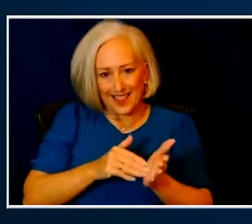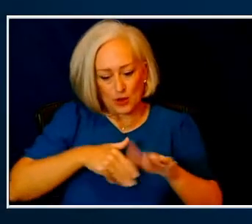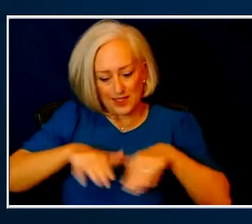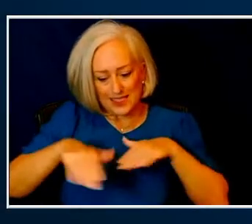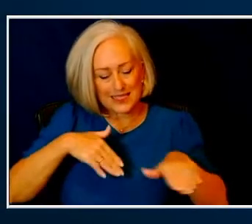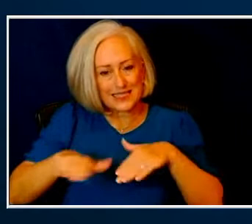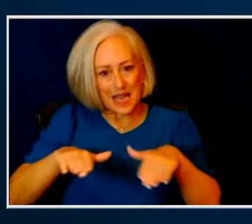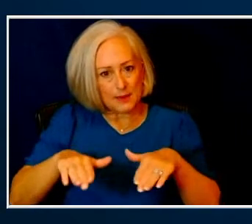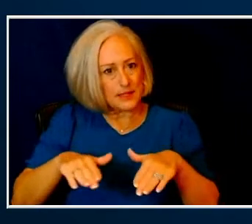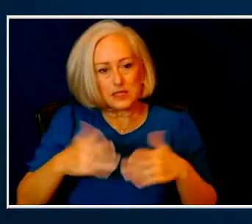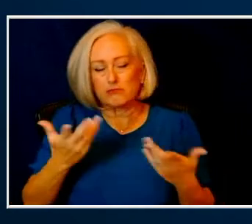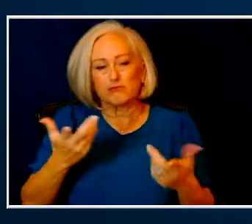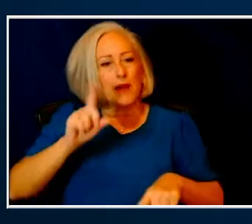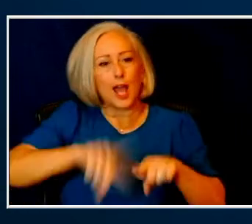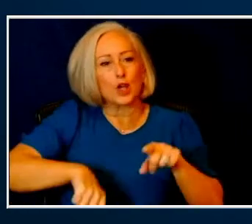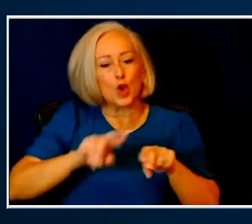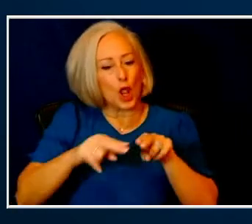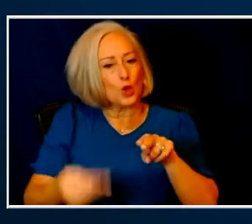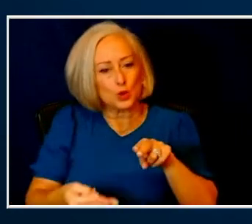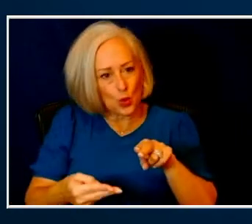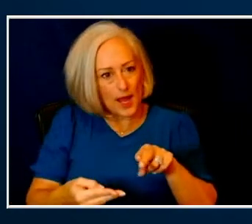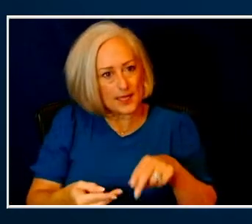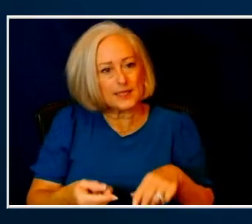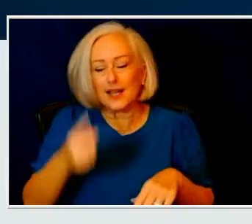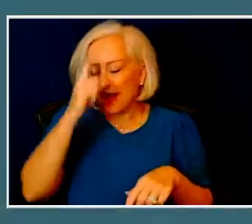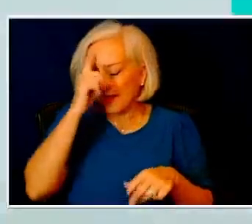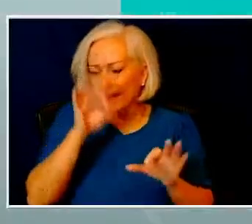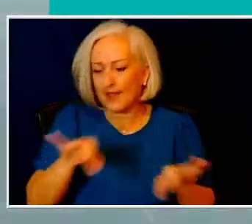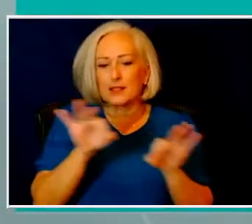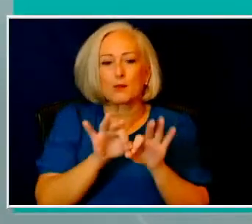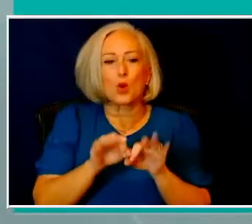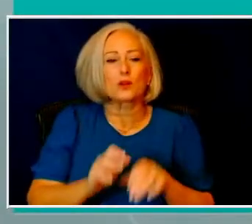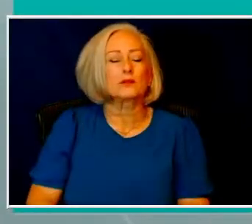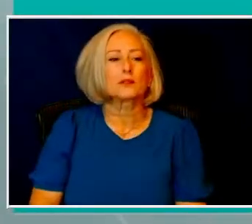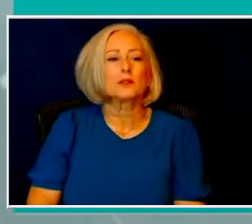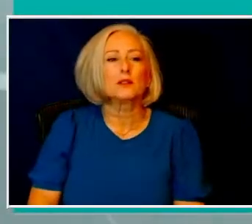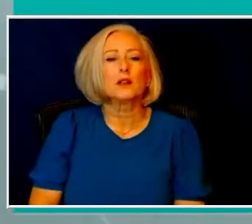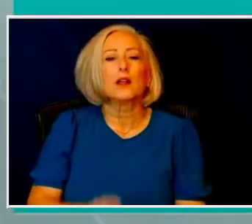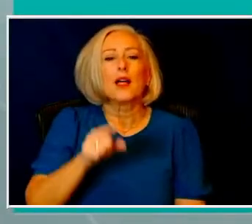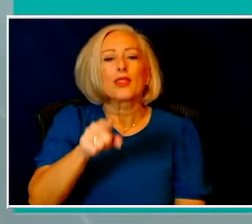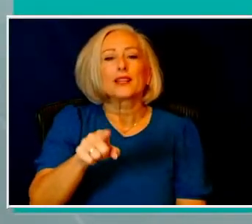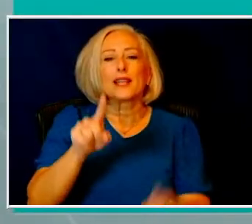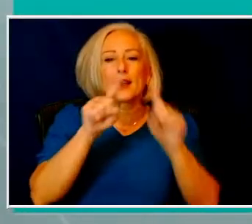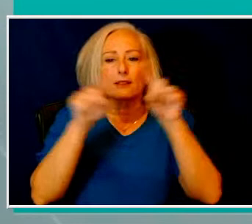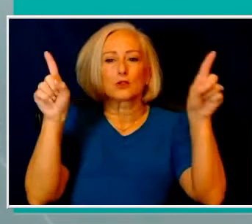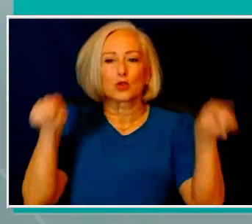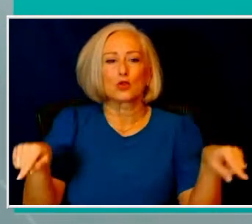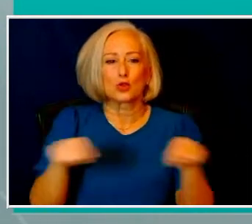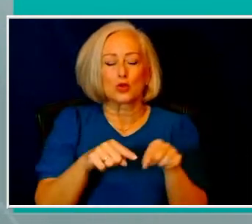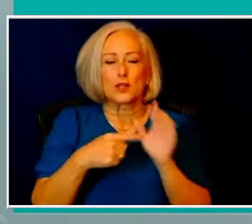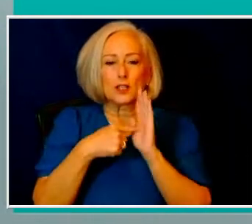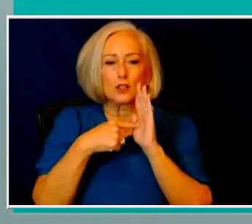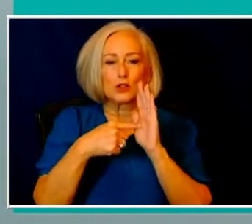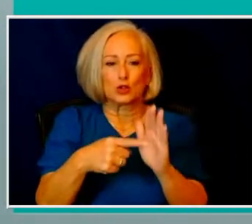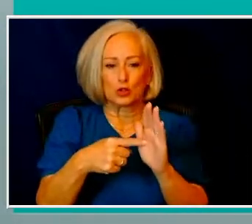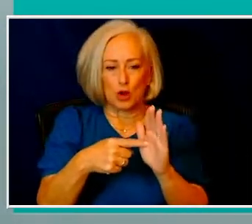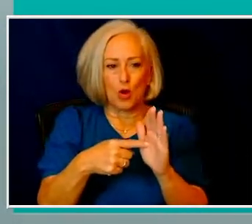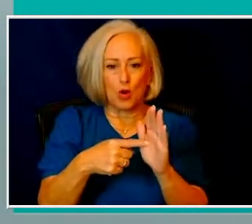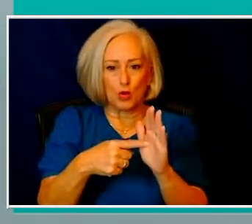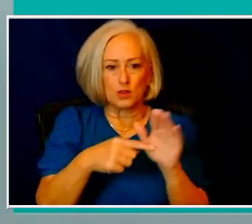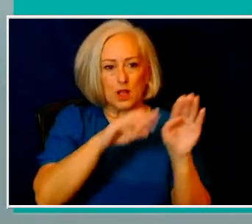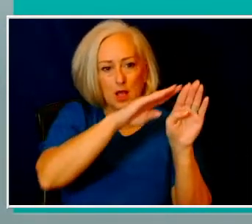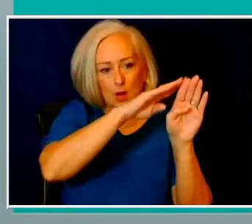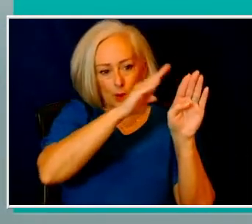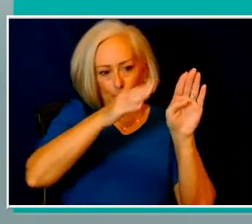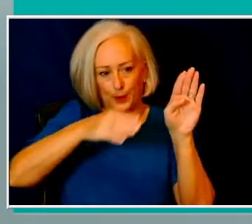which I think is an important point. Hey, your next graphic kind of has a constant slide down in weight loss. That's